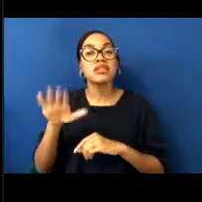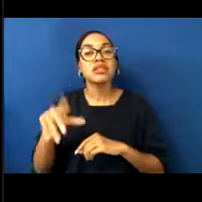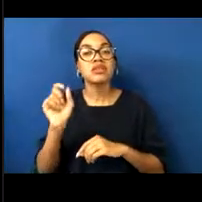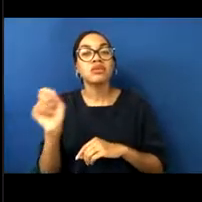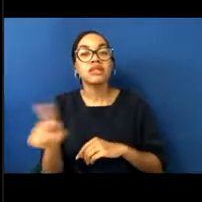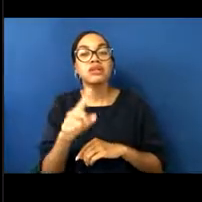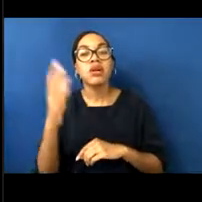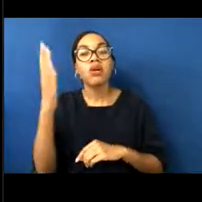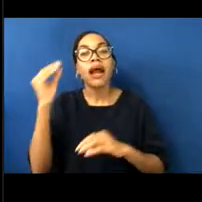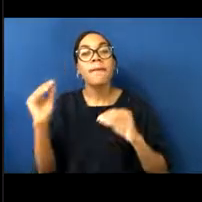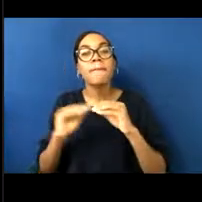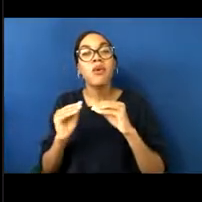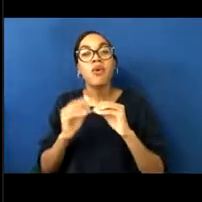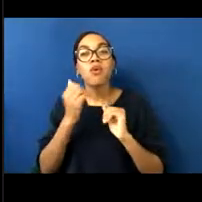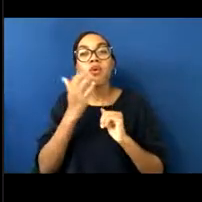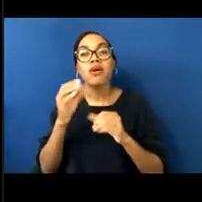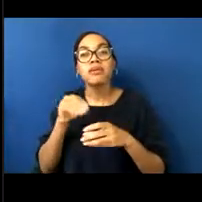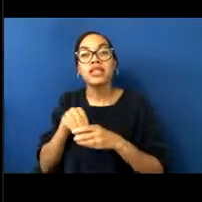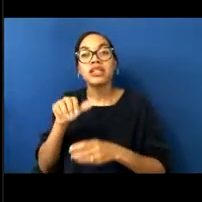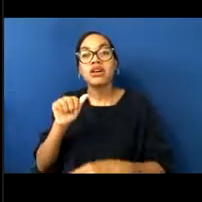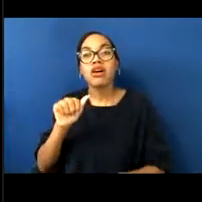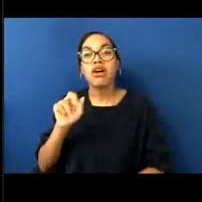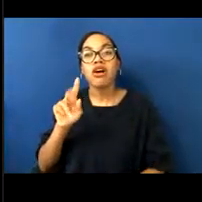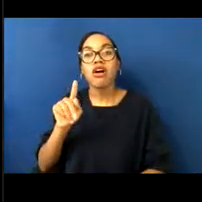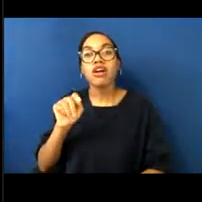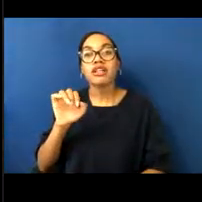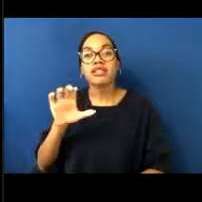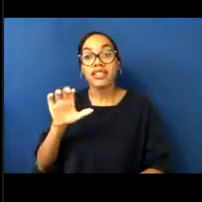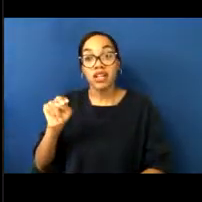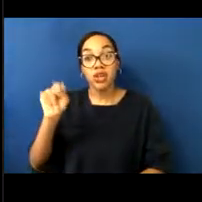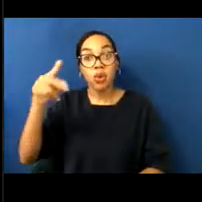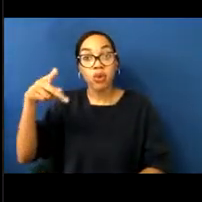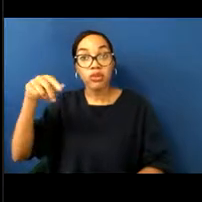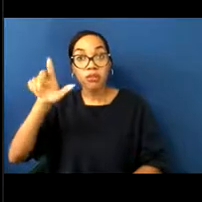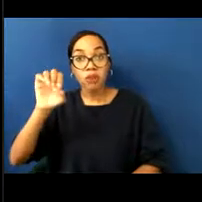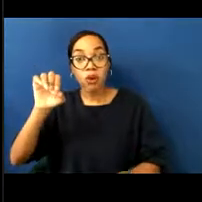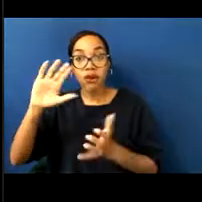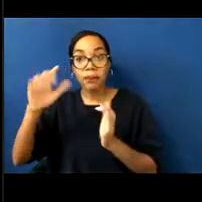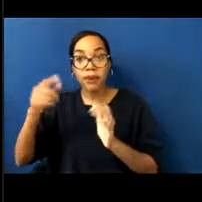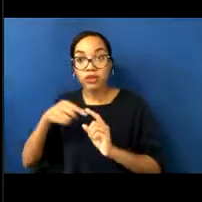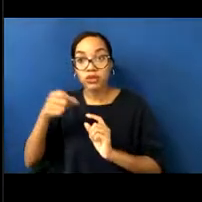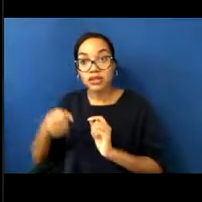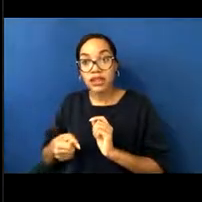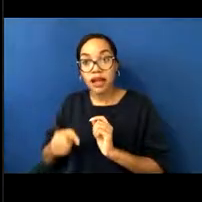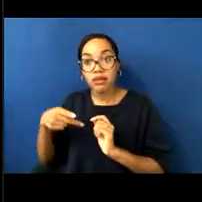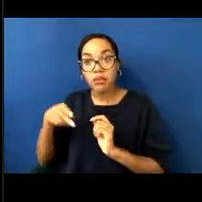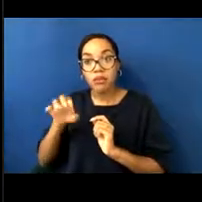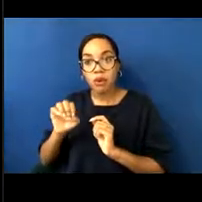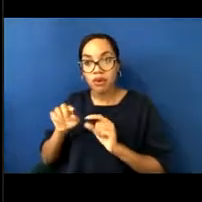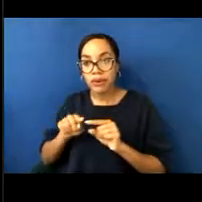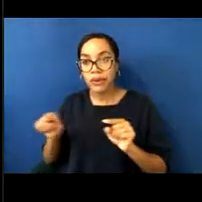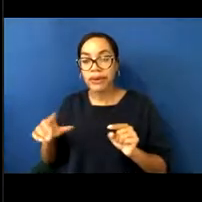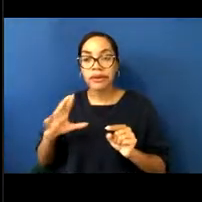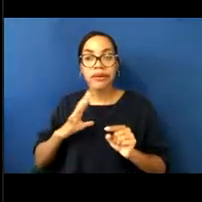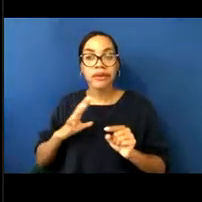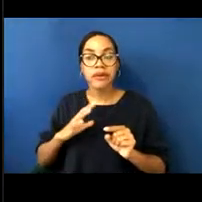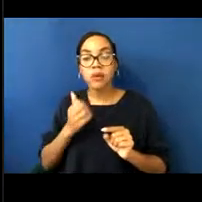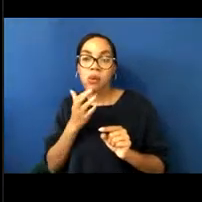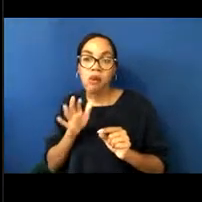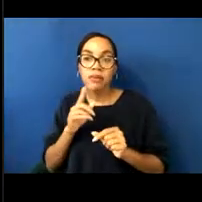South Pole? So the North Pole warming versus the South Pole. Why is there more warming in the North Pole? That's a